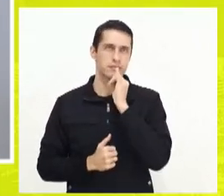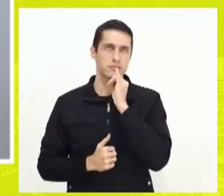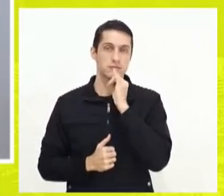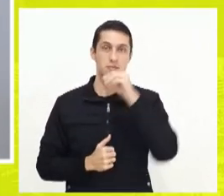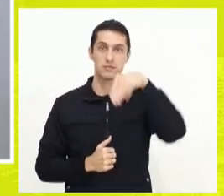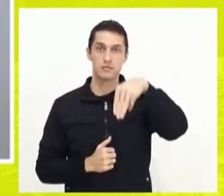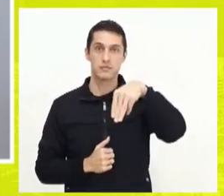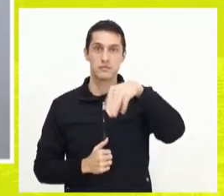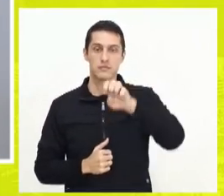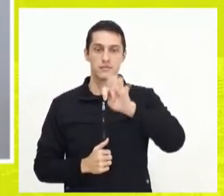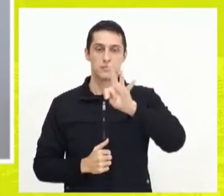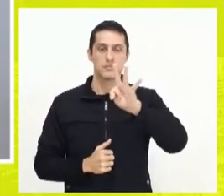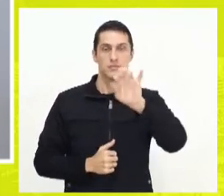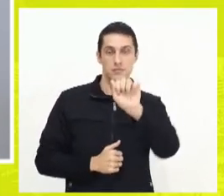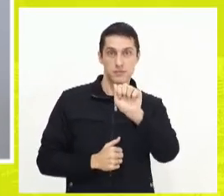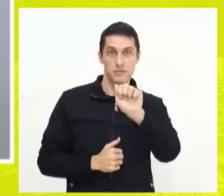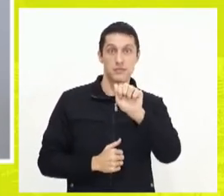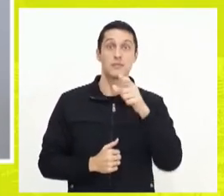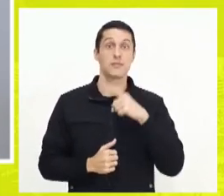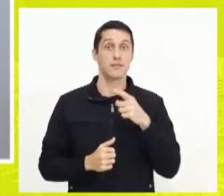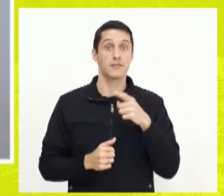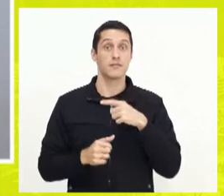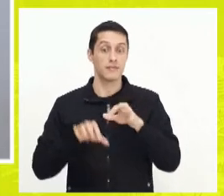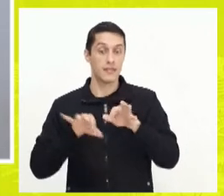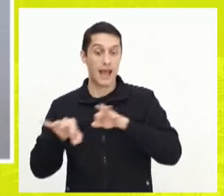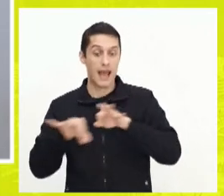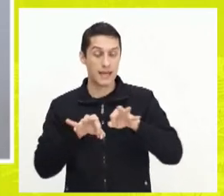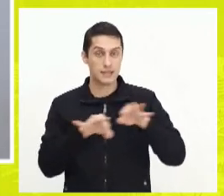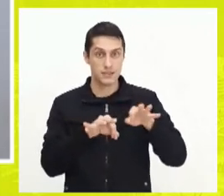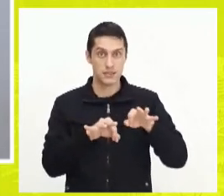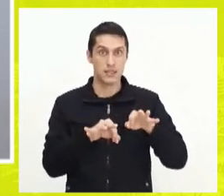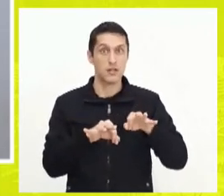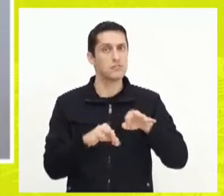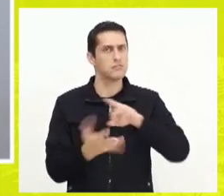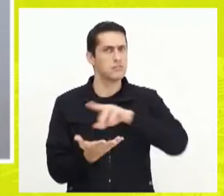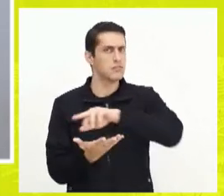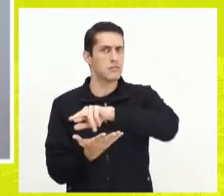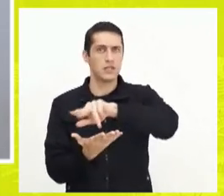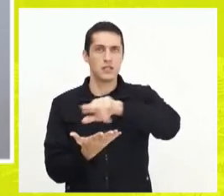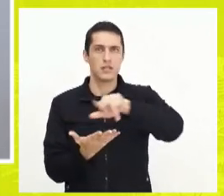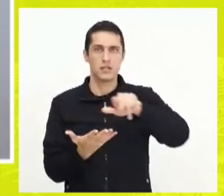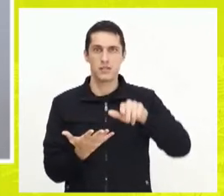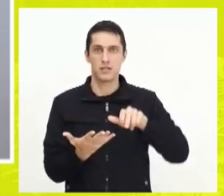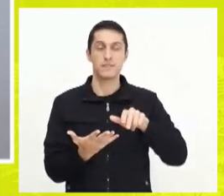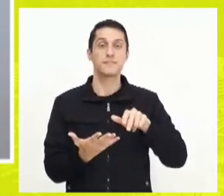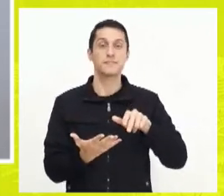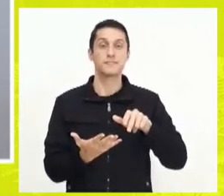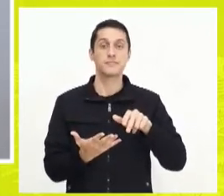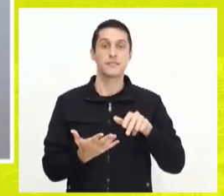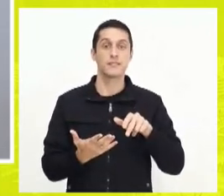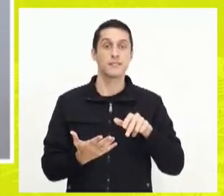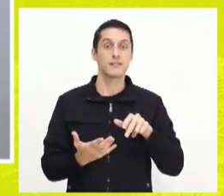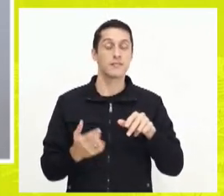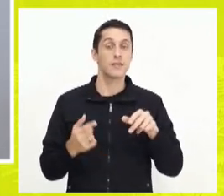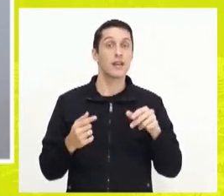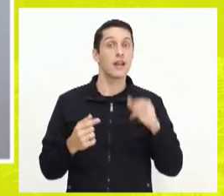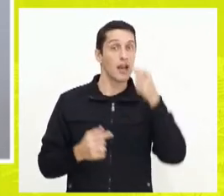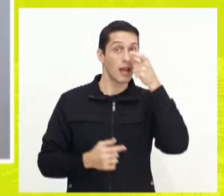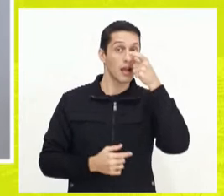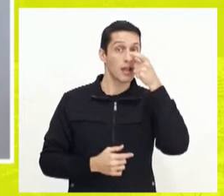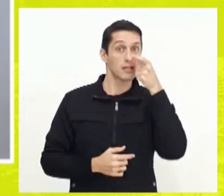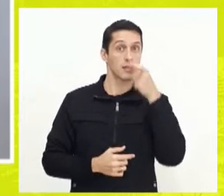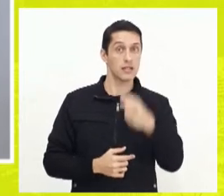meta for instance developed an action has been developing a series of actions which are